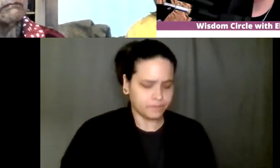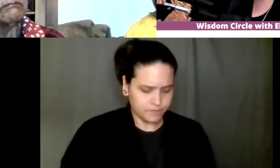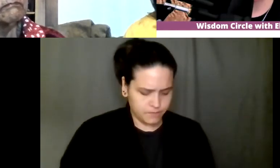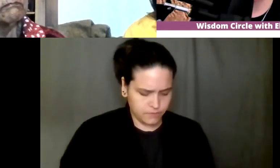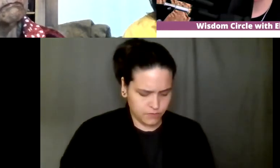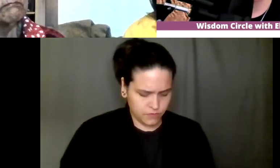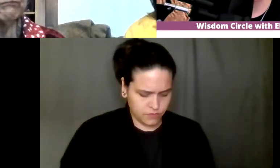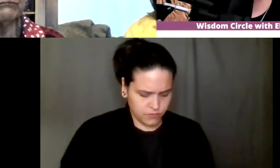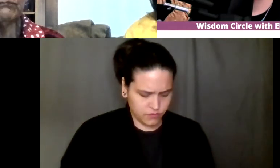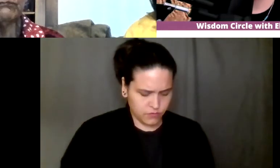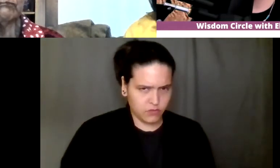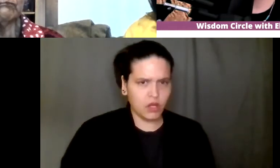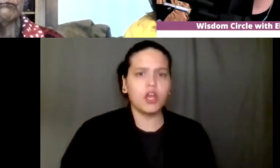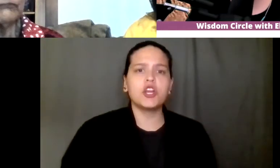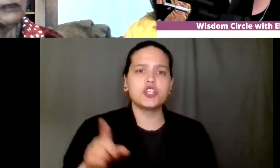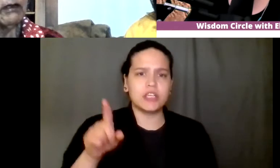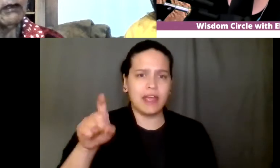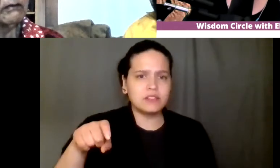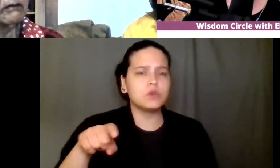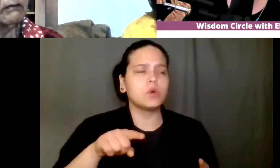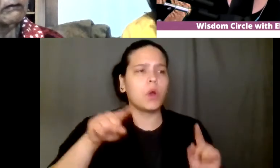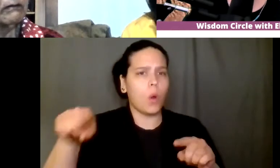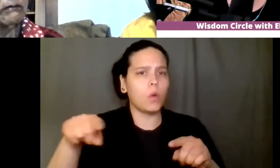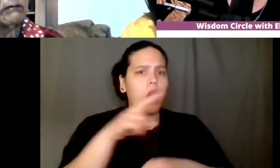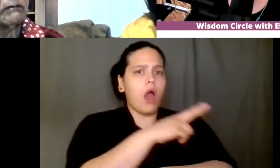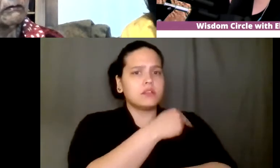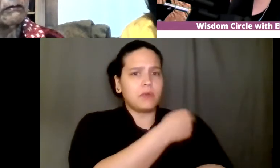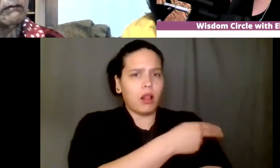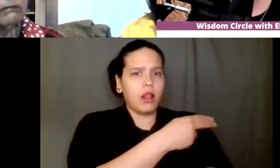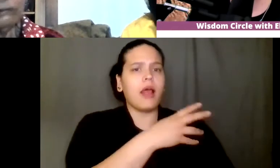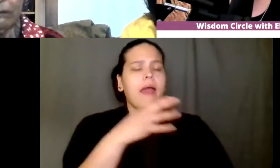she had to go to the hospital, and